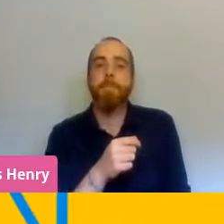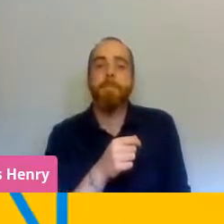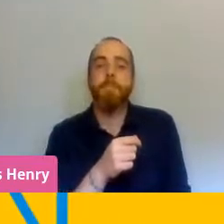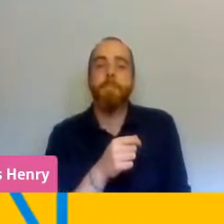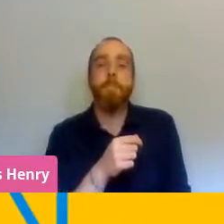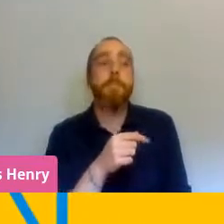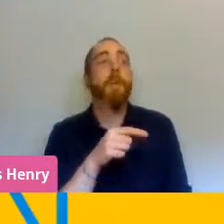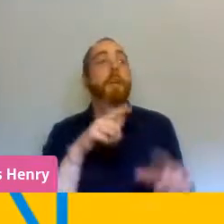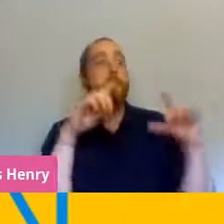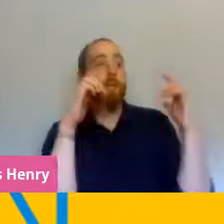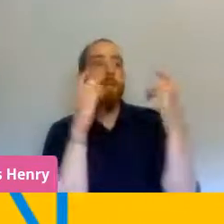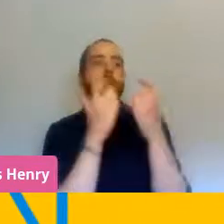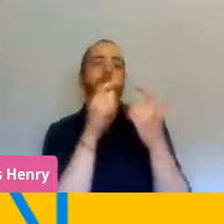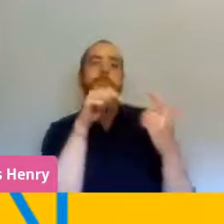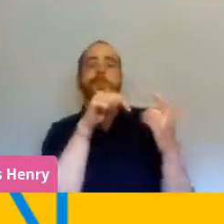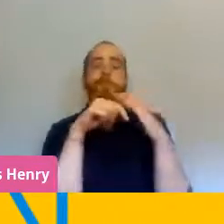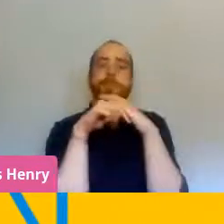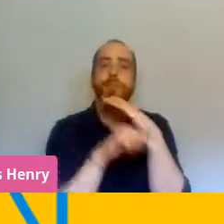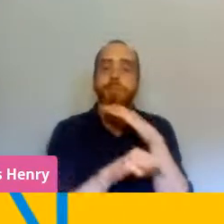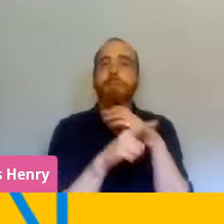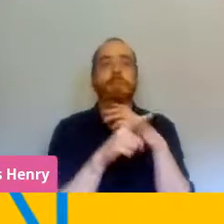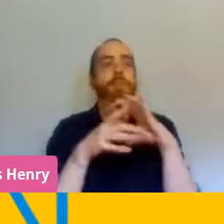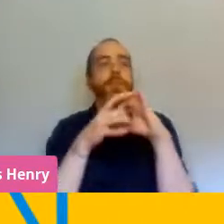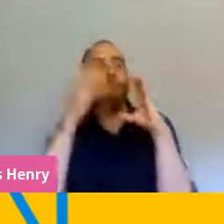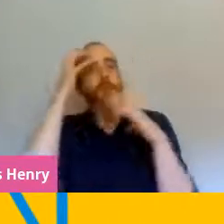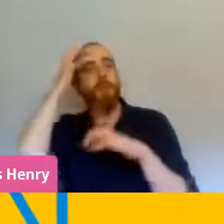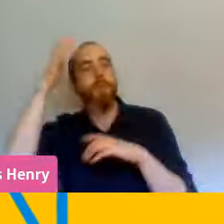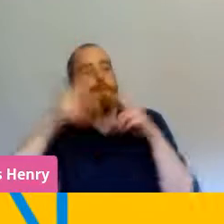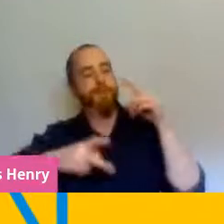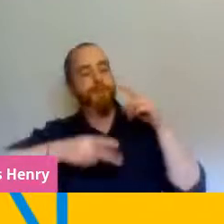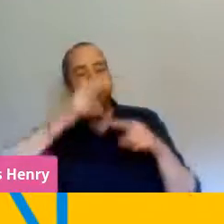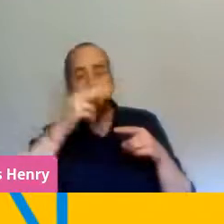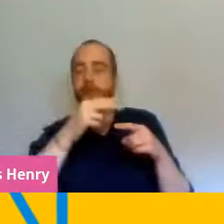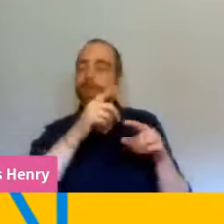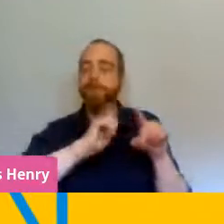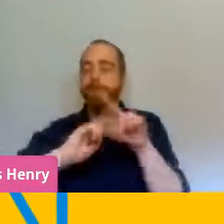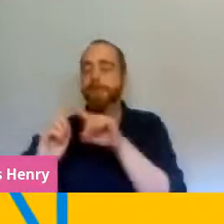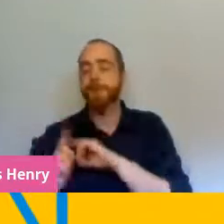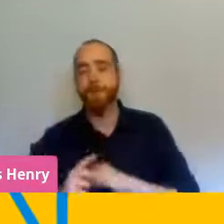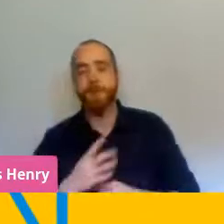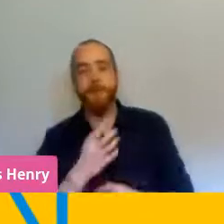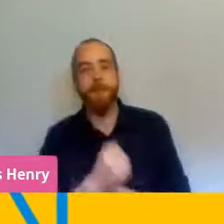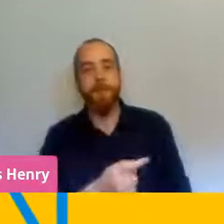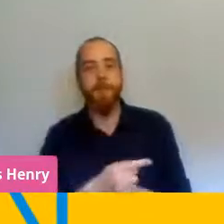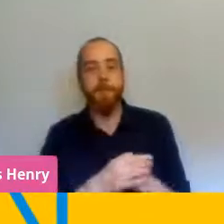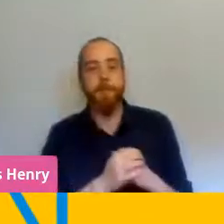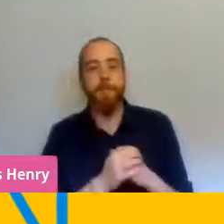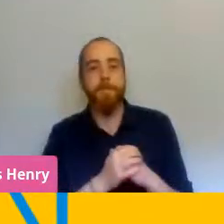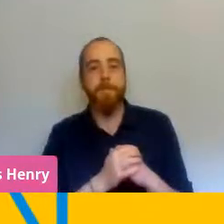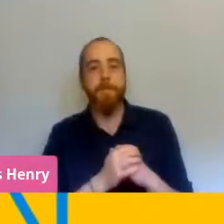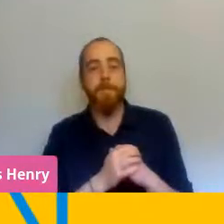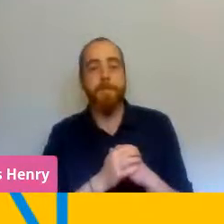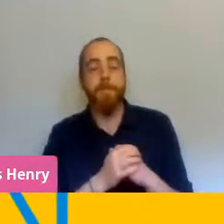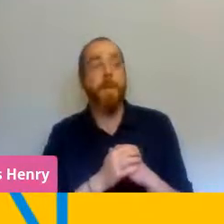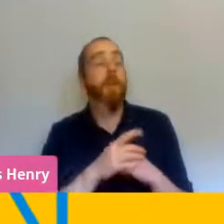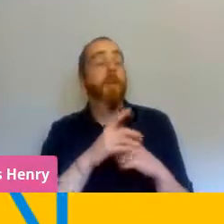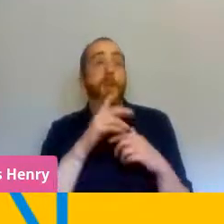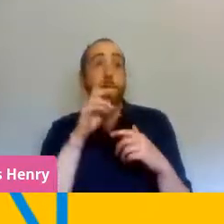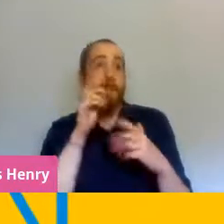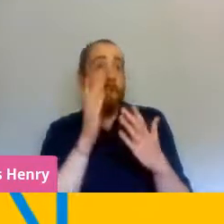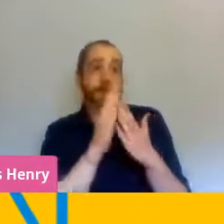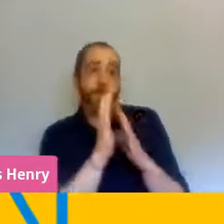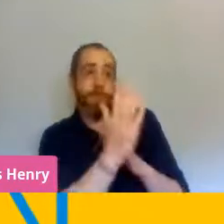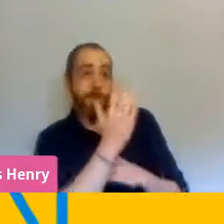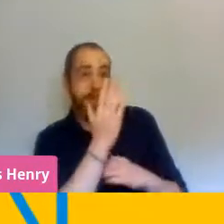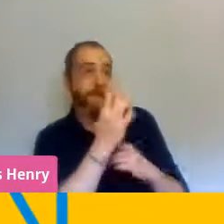under a Tory government, under austerity programmes, and facing endless redundancies and lecturers